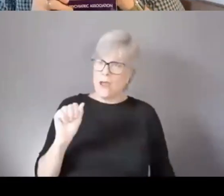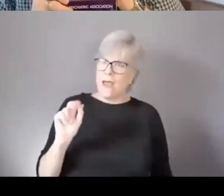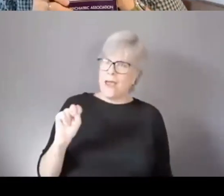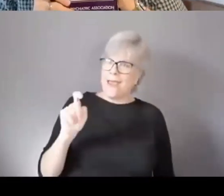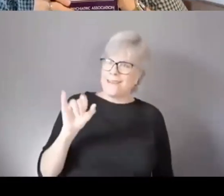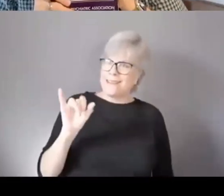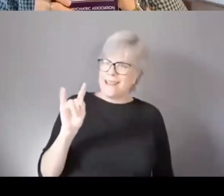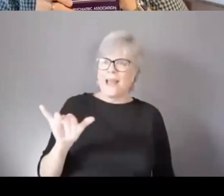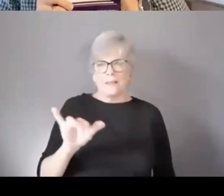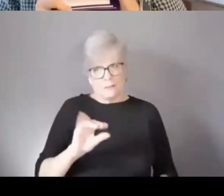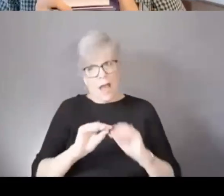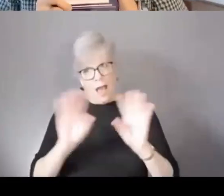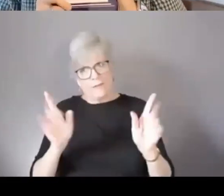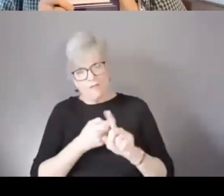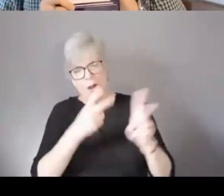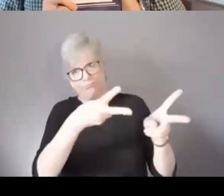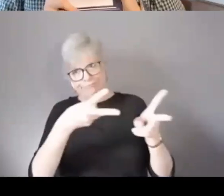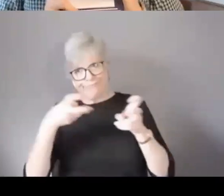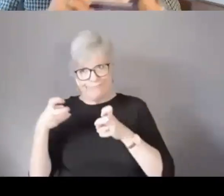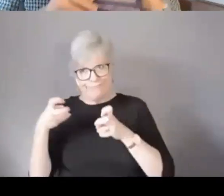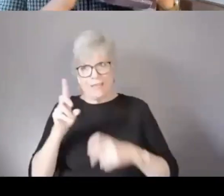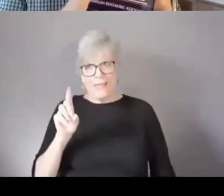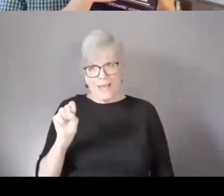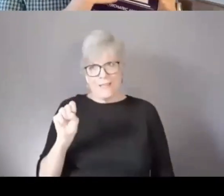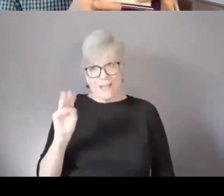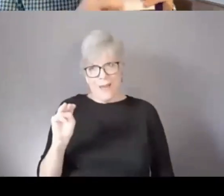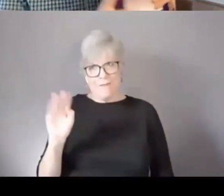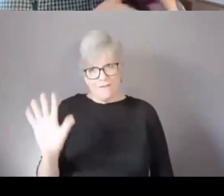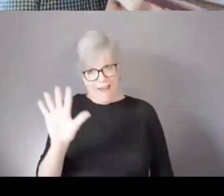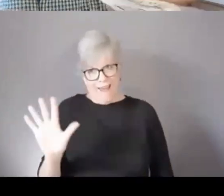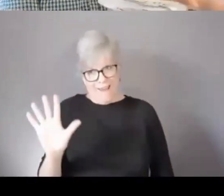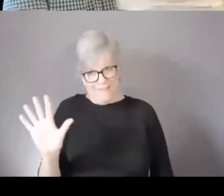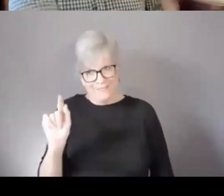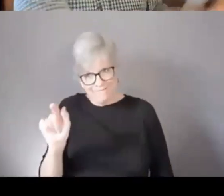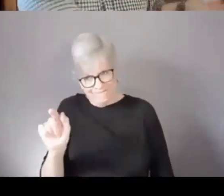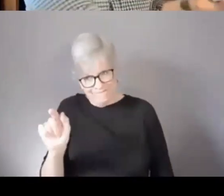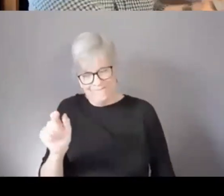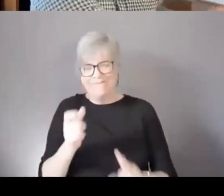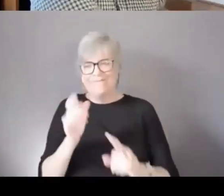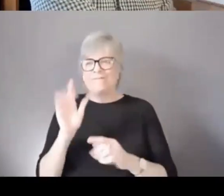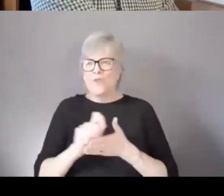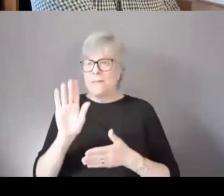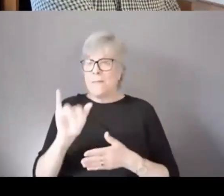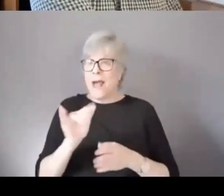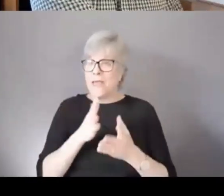big Diagnostic and Statistical Manual, DSM-5, by the American Psychiatric Association.